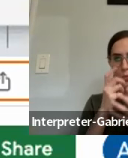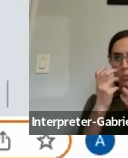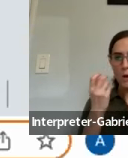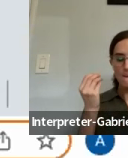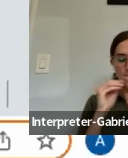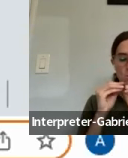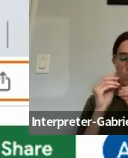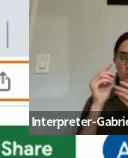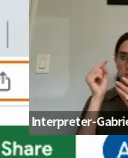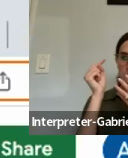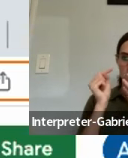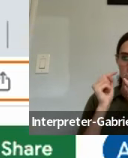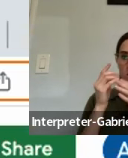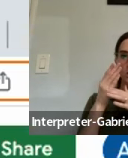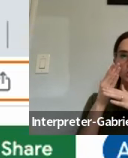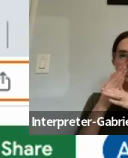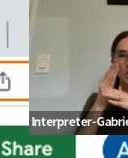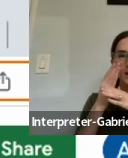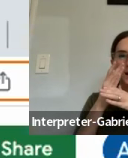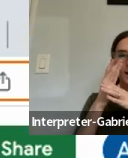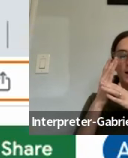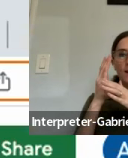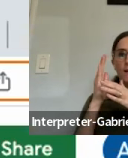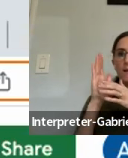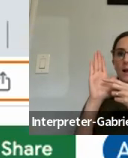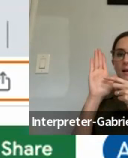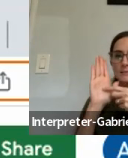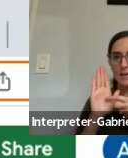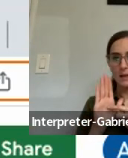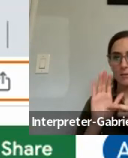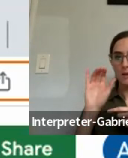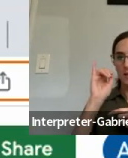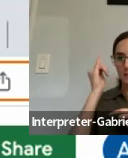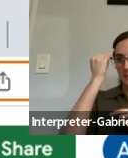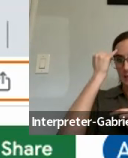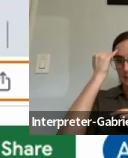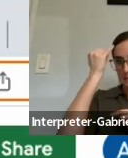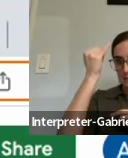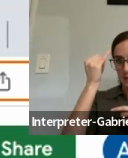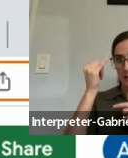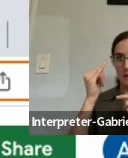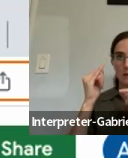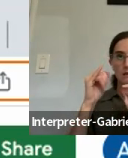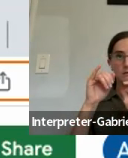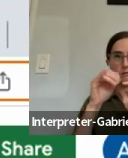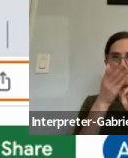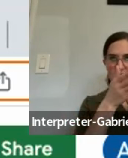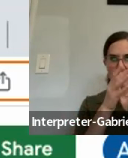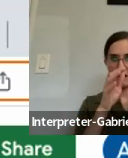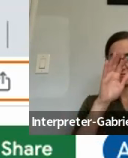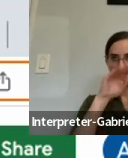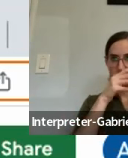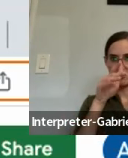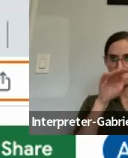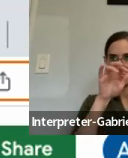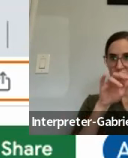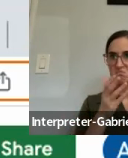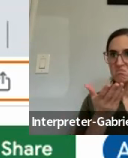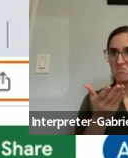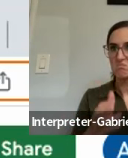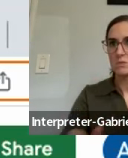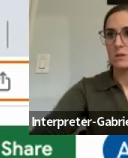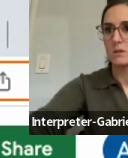share the examples or the ideas that they put into the spreadsheet? ¿Alguien más que quisiera